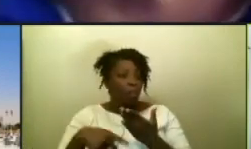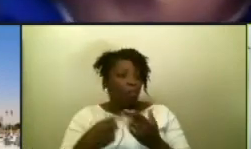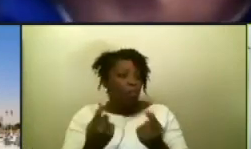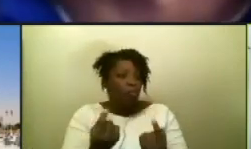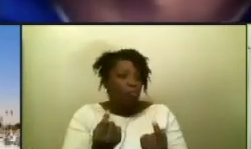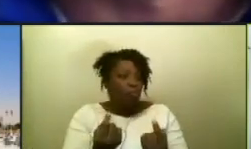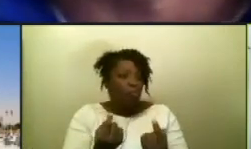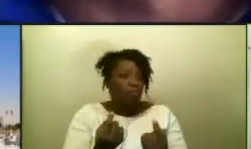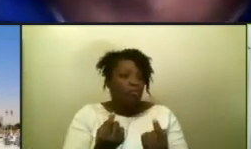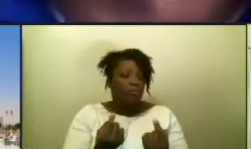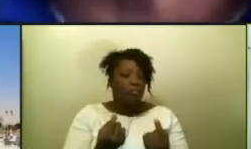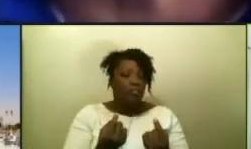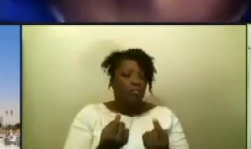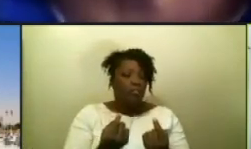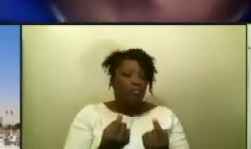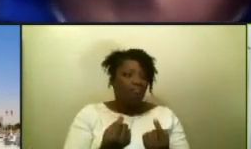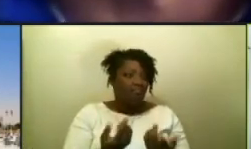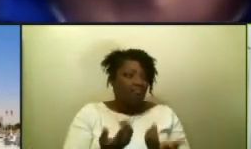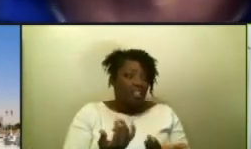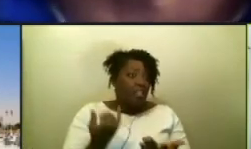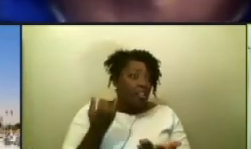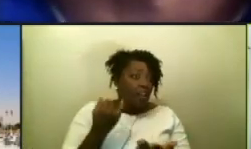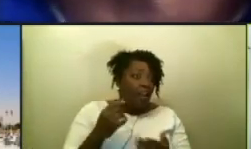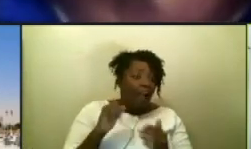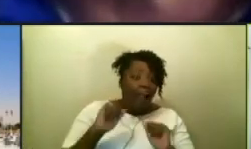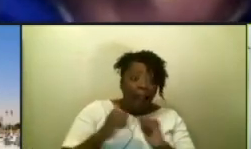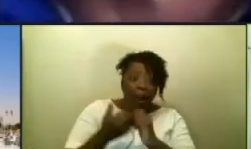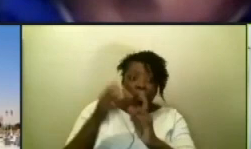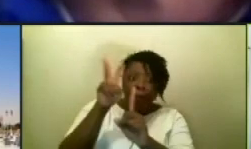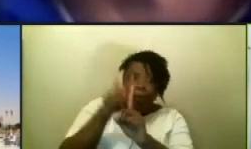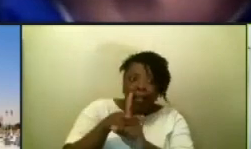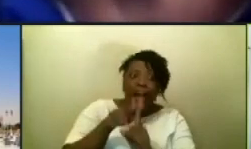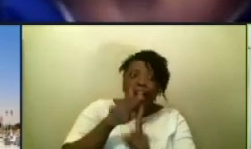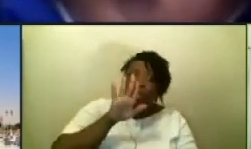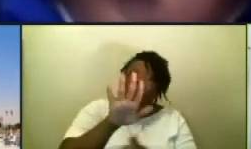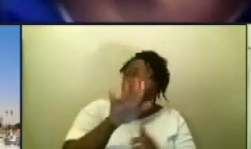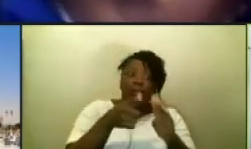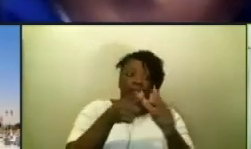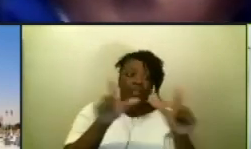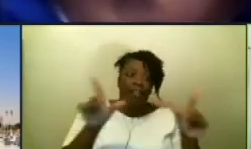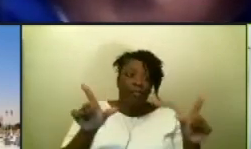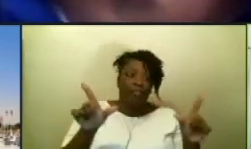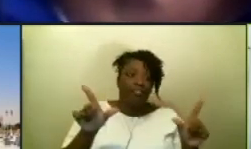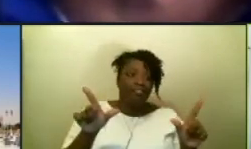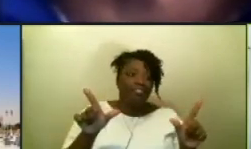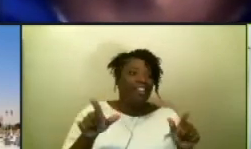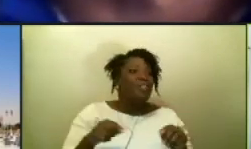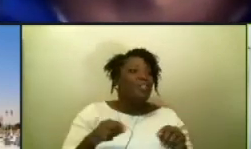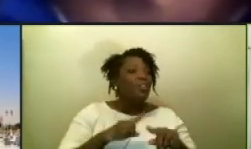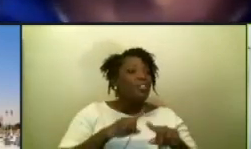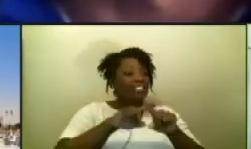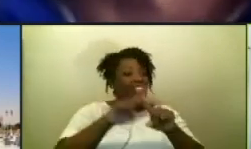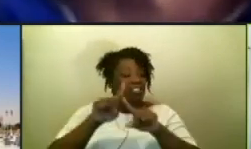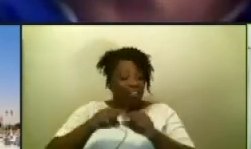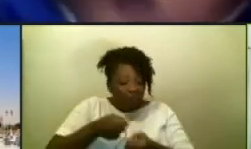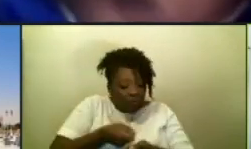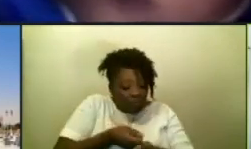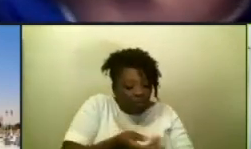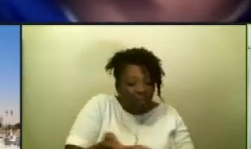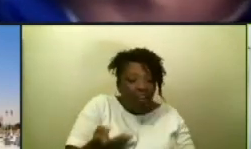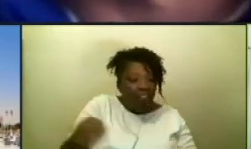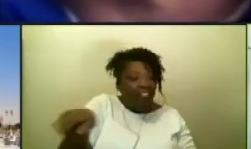how does one apply for it in a language that they understand? And so we made all of those provisions to be able to do that.